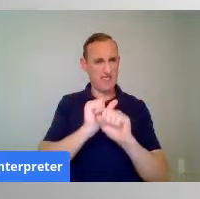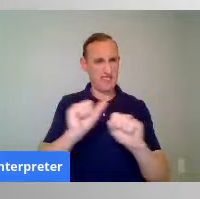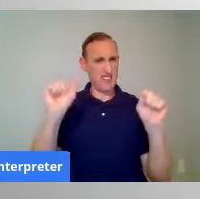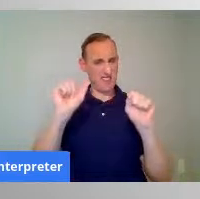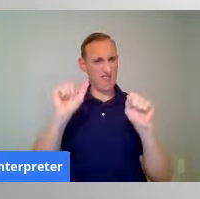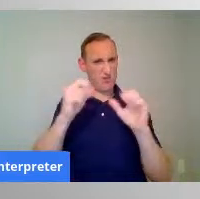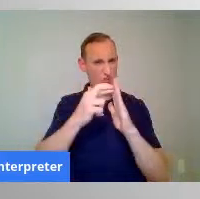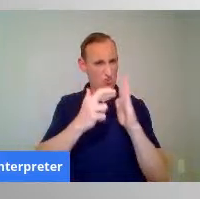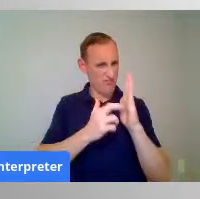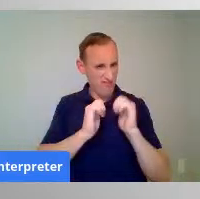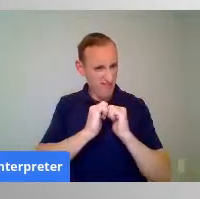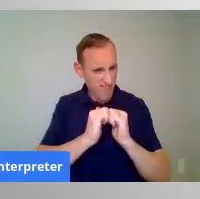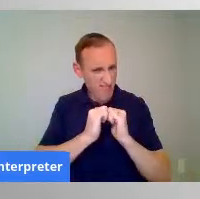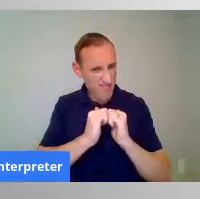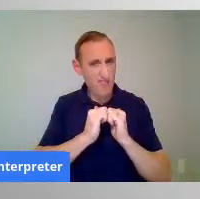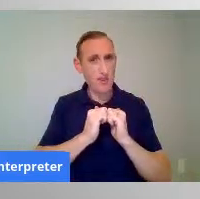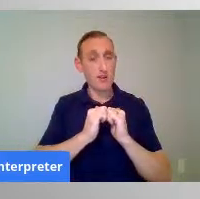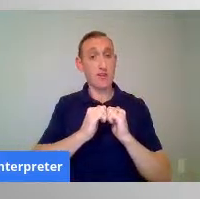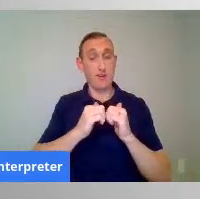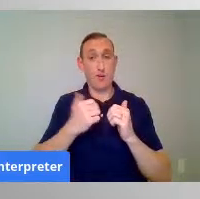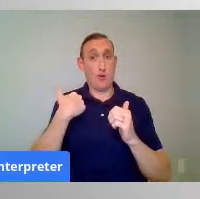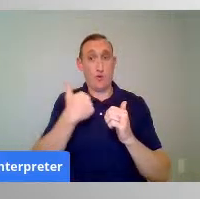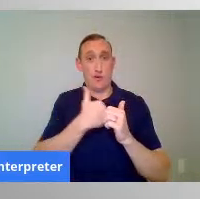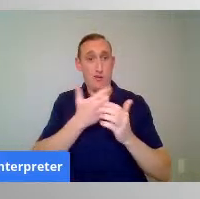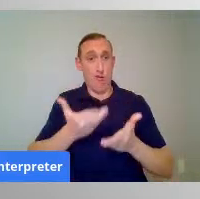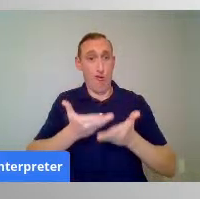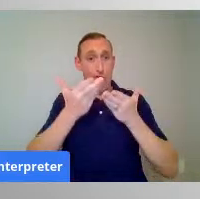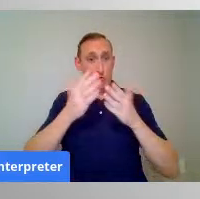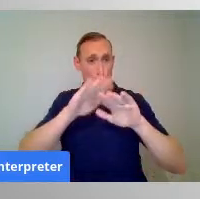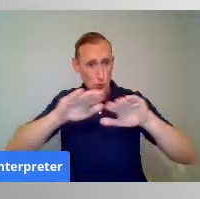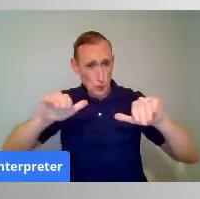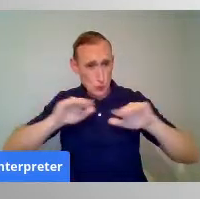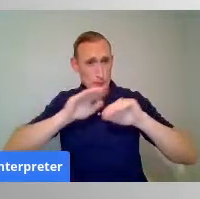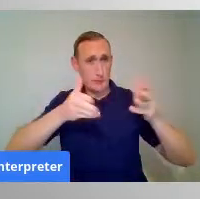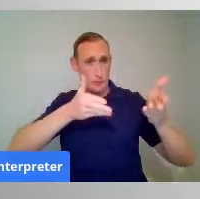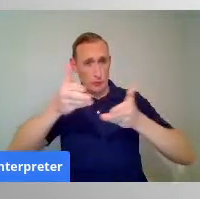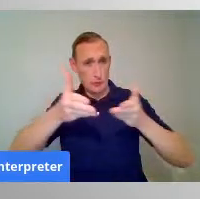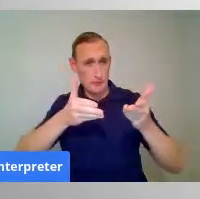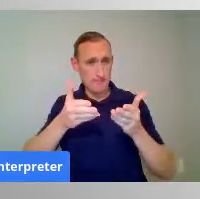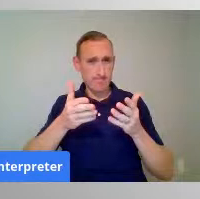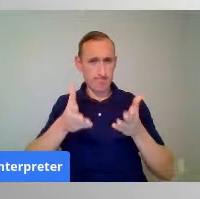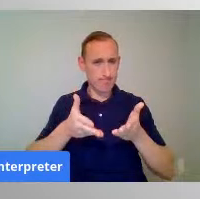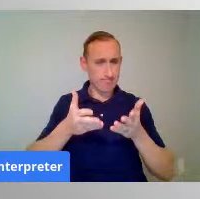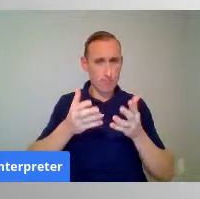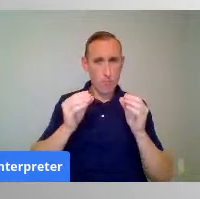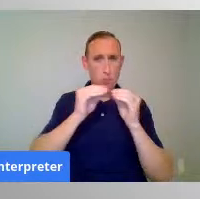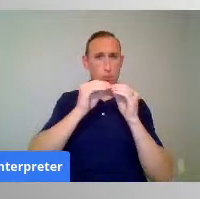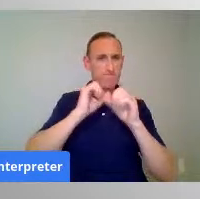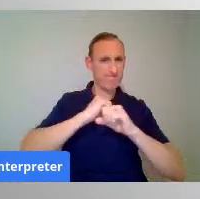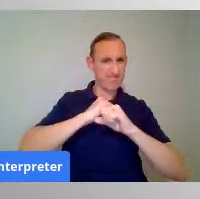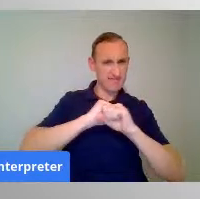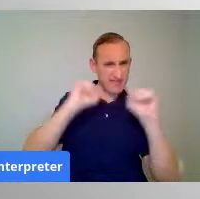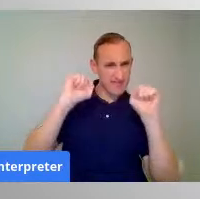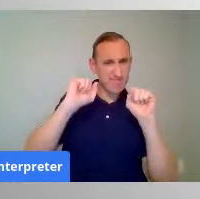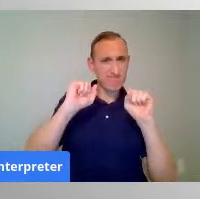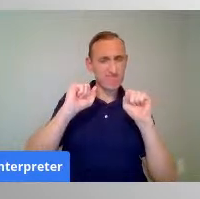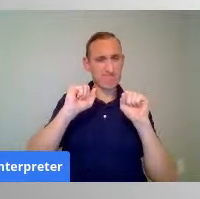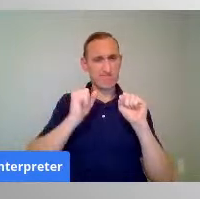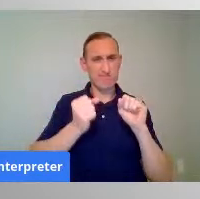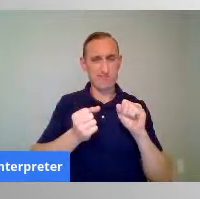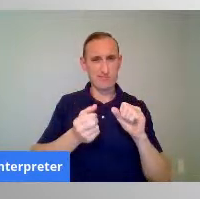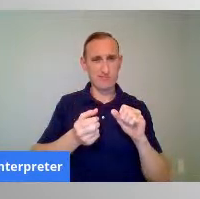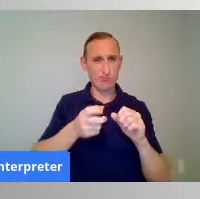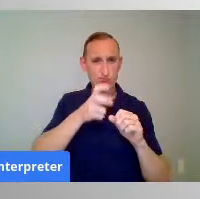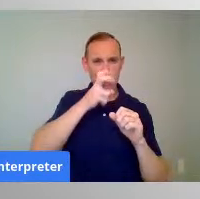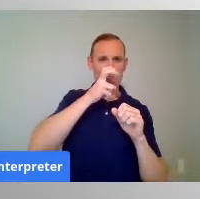services more safely than we ever were before? So we're putting plans in place and having conversations about